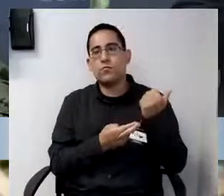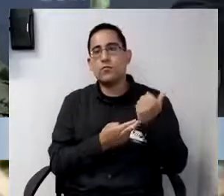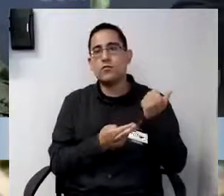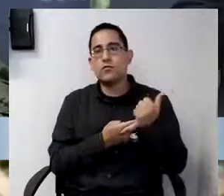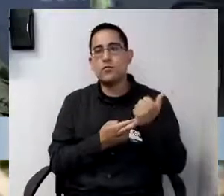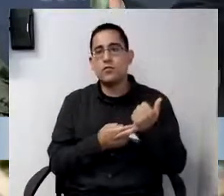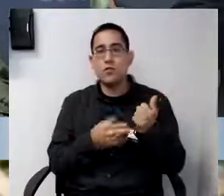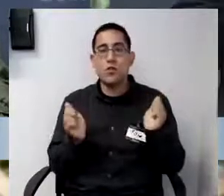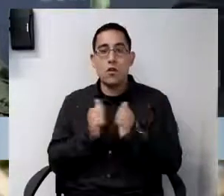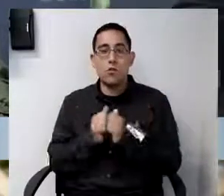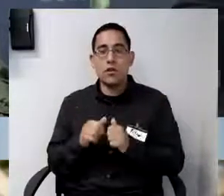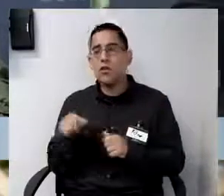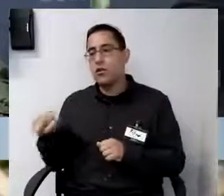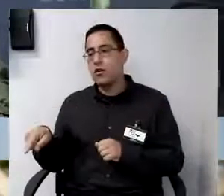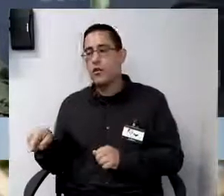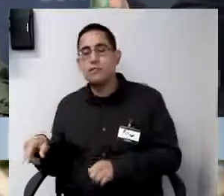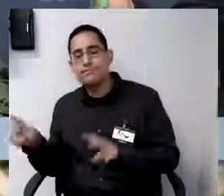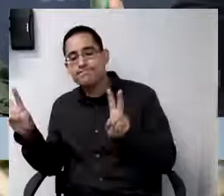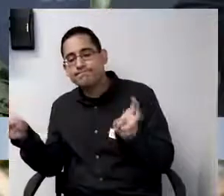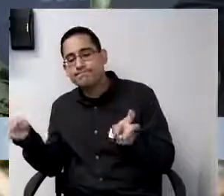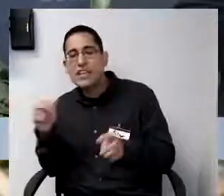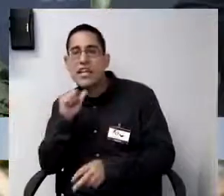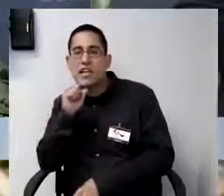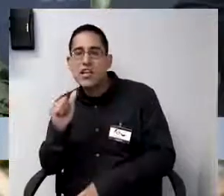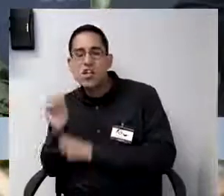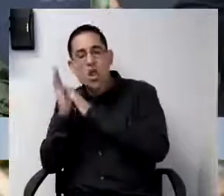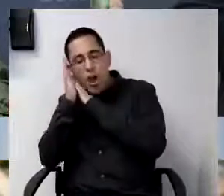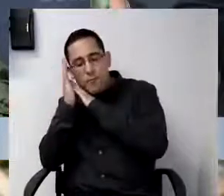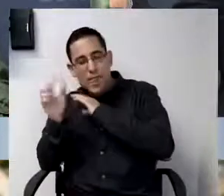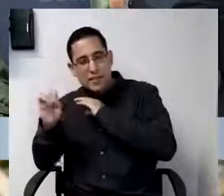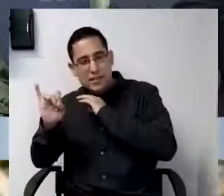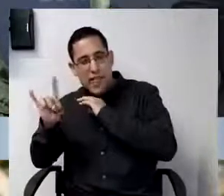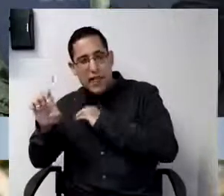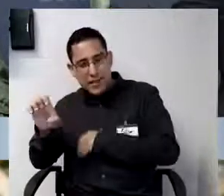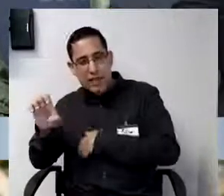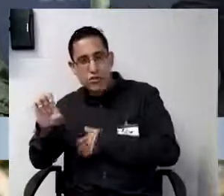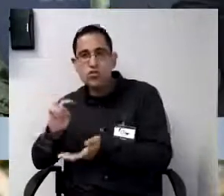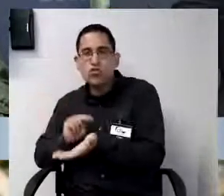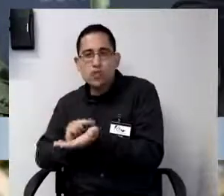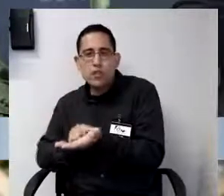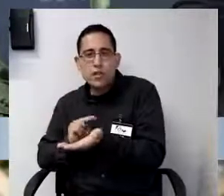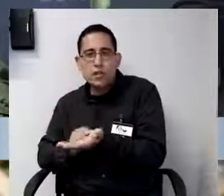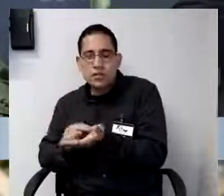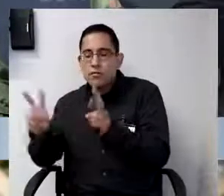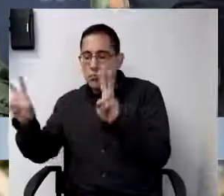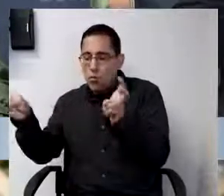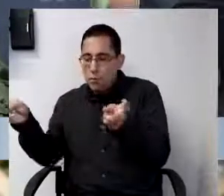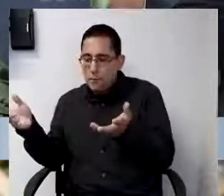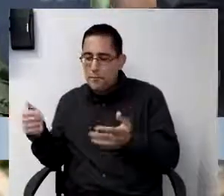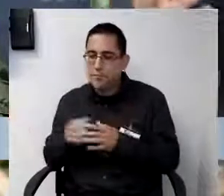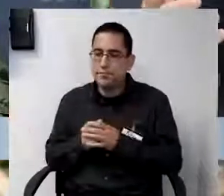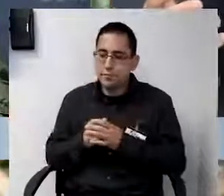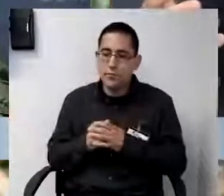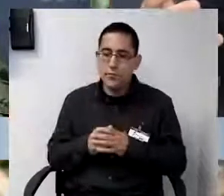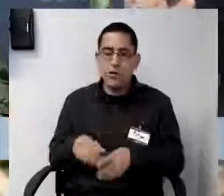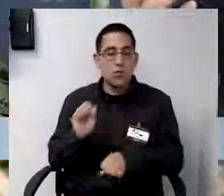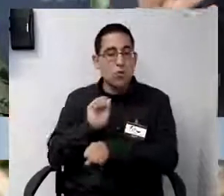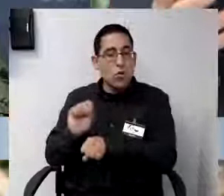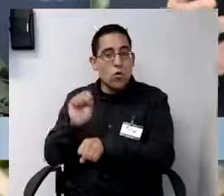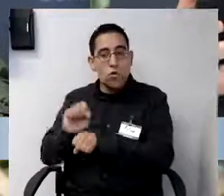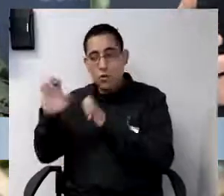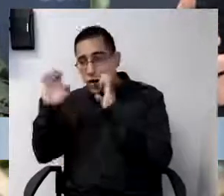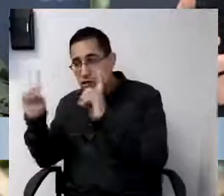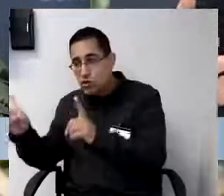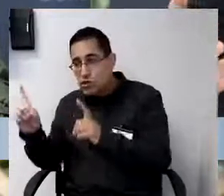non-bedside nurses, so nurses that work in case management or clinical education, are part of our